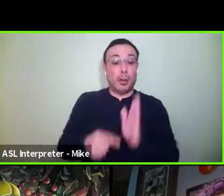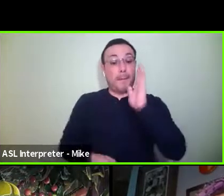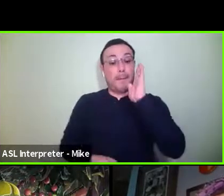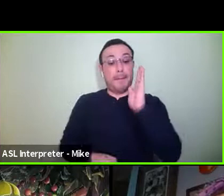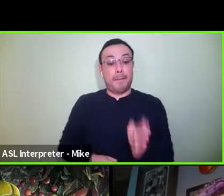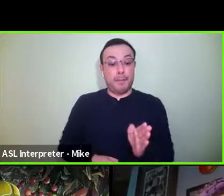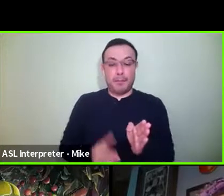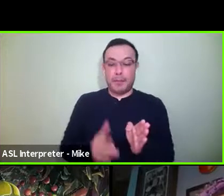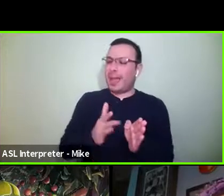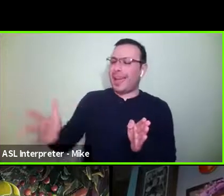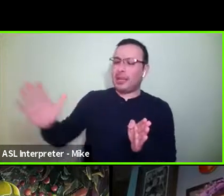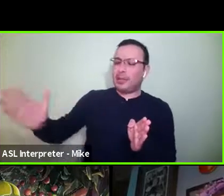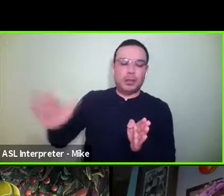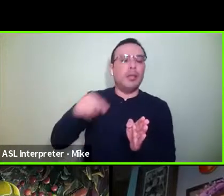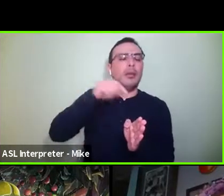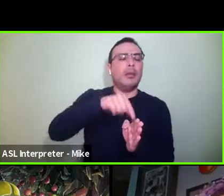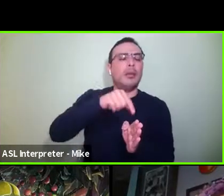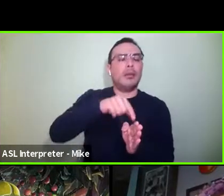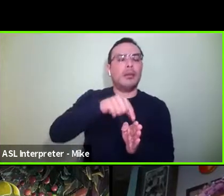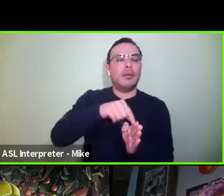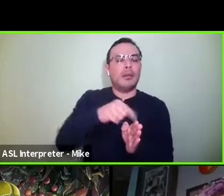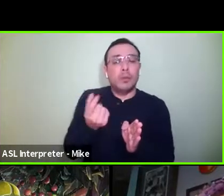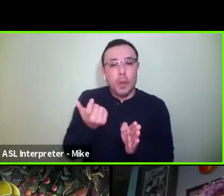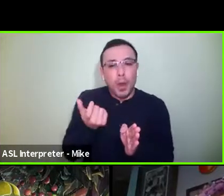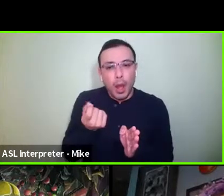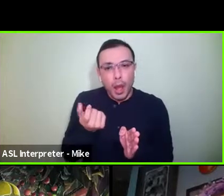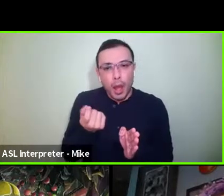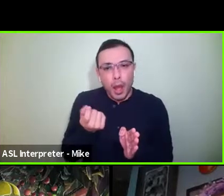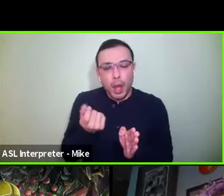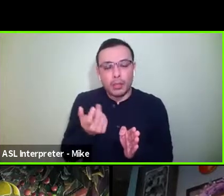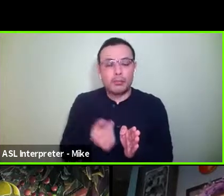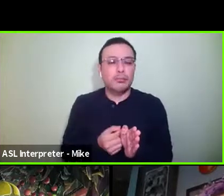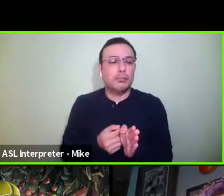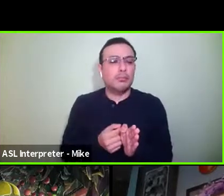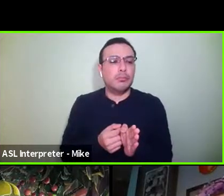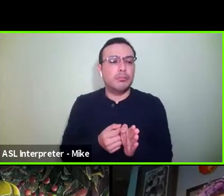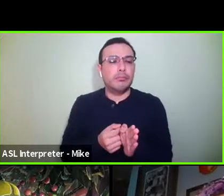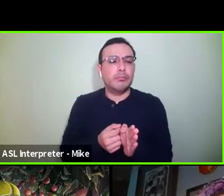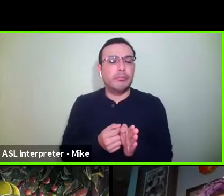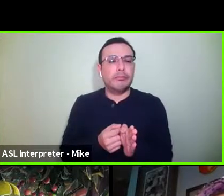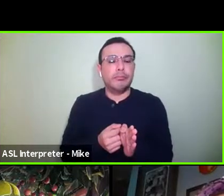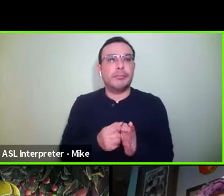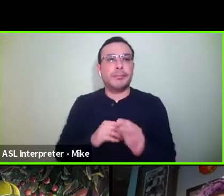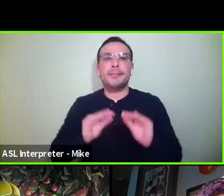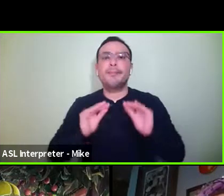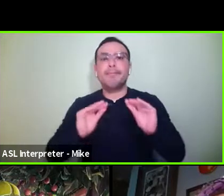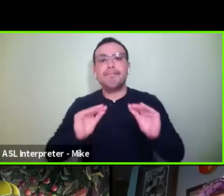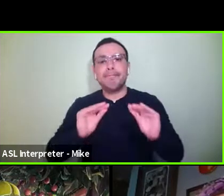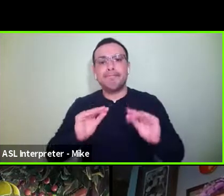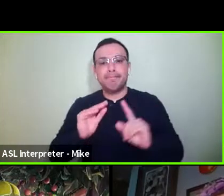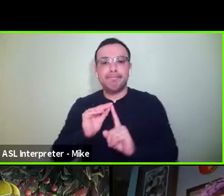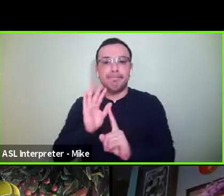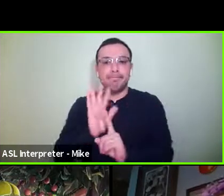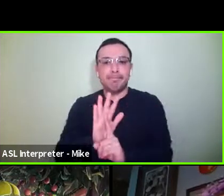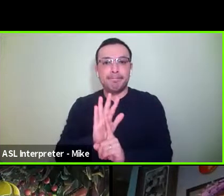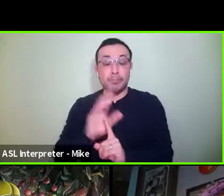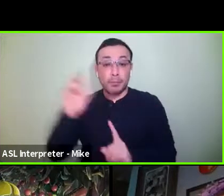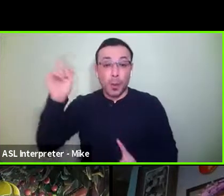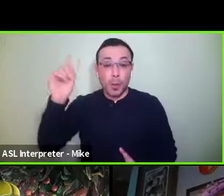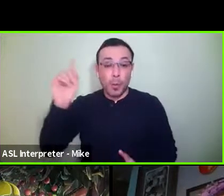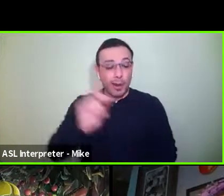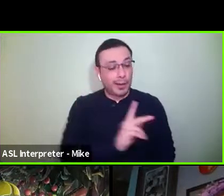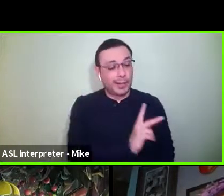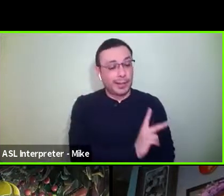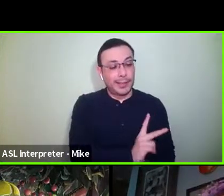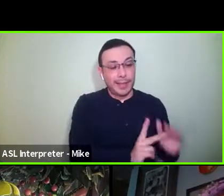with a different kind of education in K through 12, so